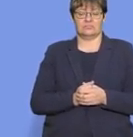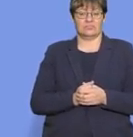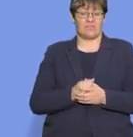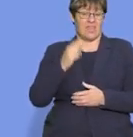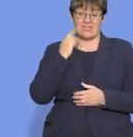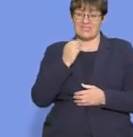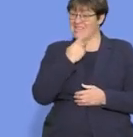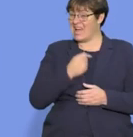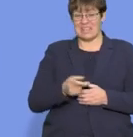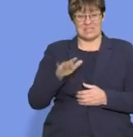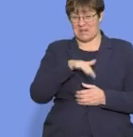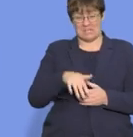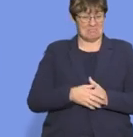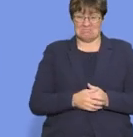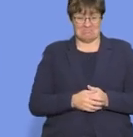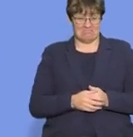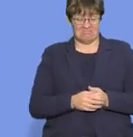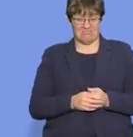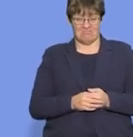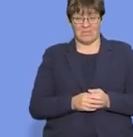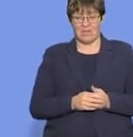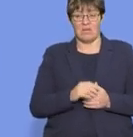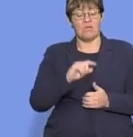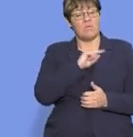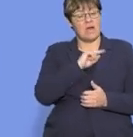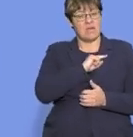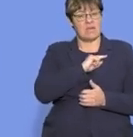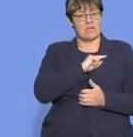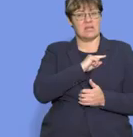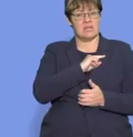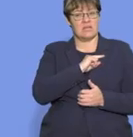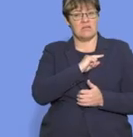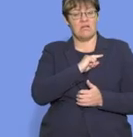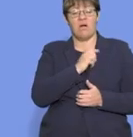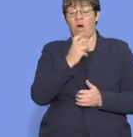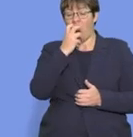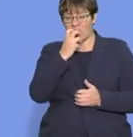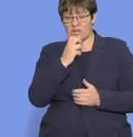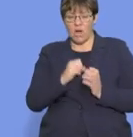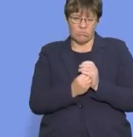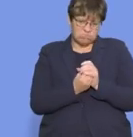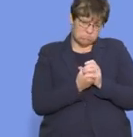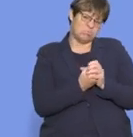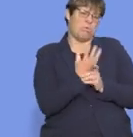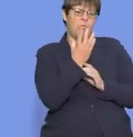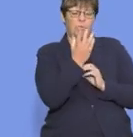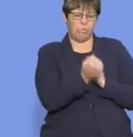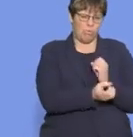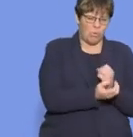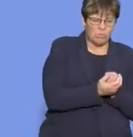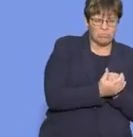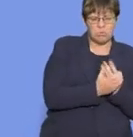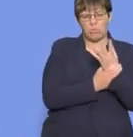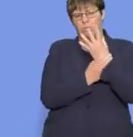It wasn't a very nice place to live because the Earth was so hot, volcanoes were